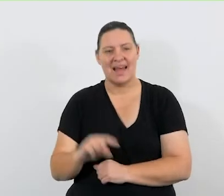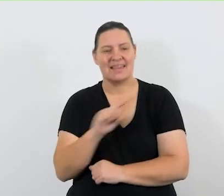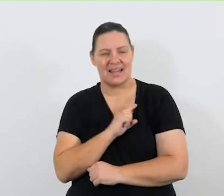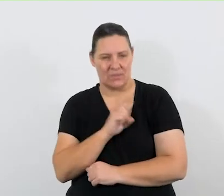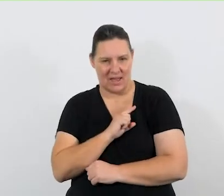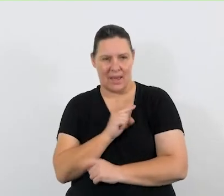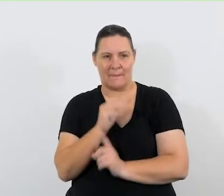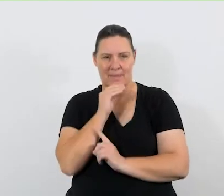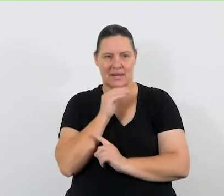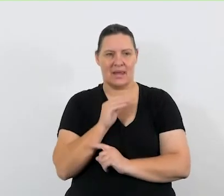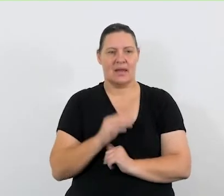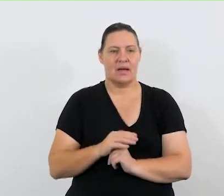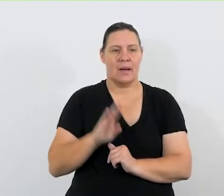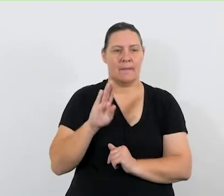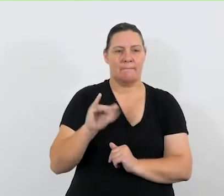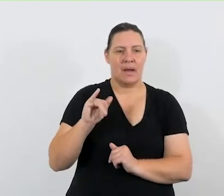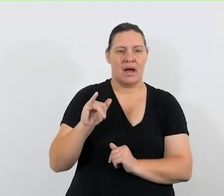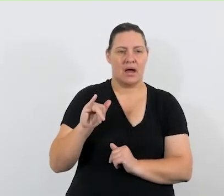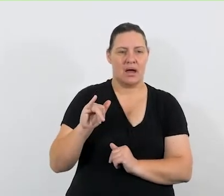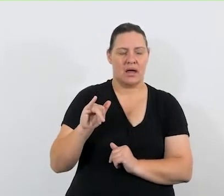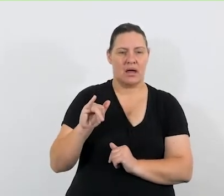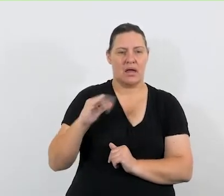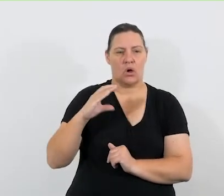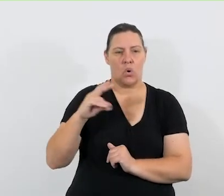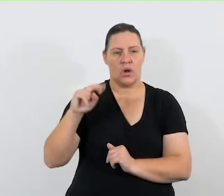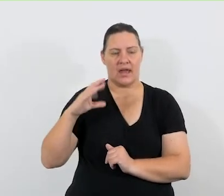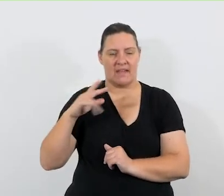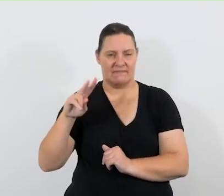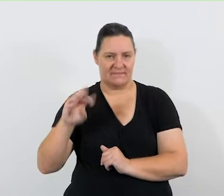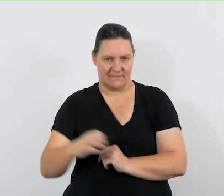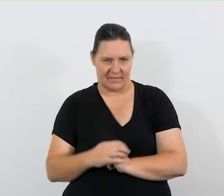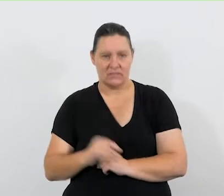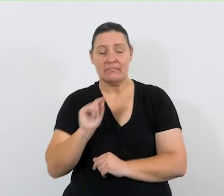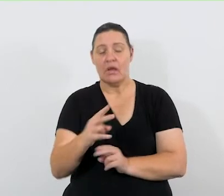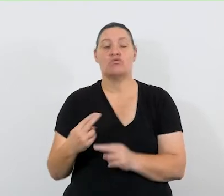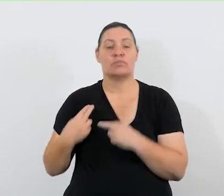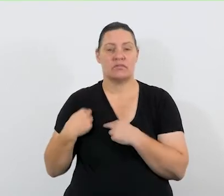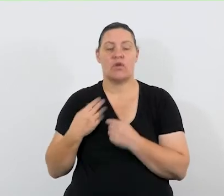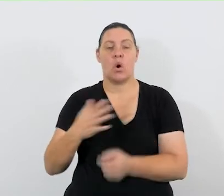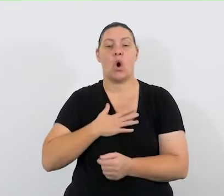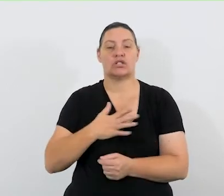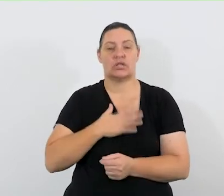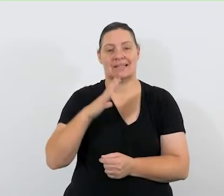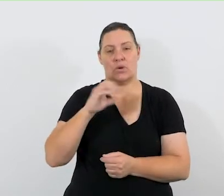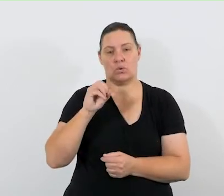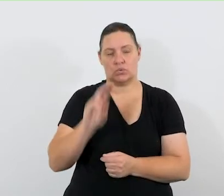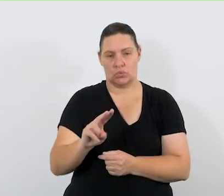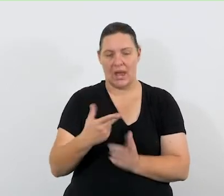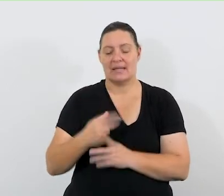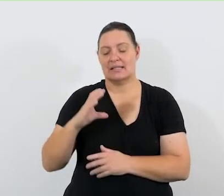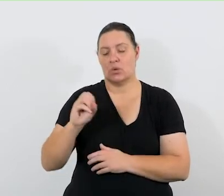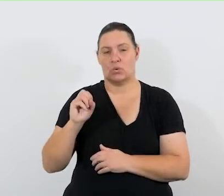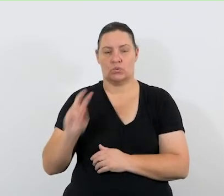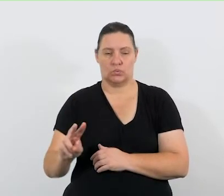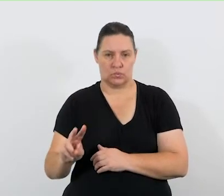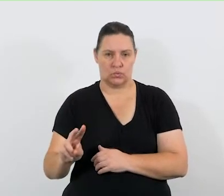hole. So that is what we mean by biconcave. So these red blood cells are responsible for carrying oxygen